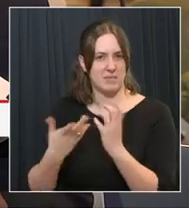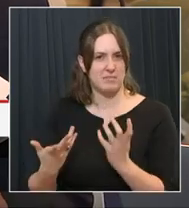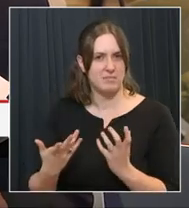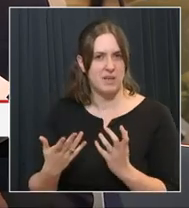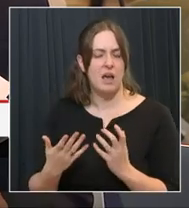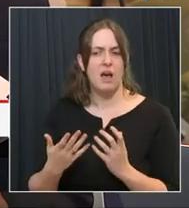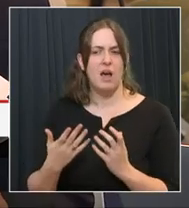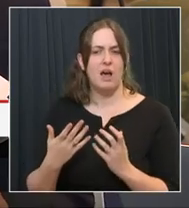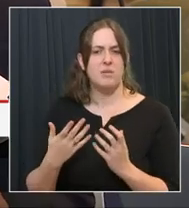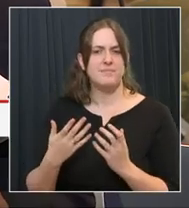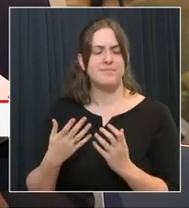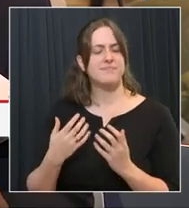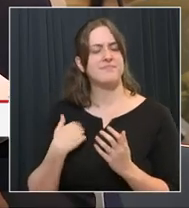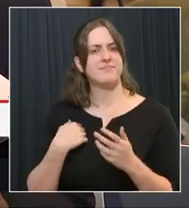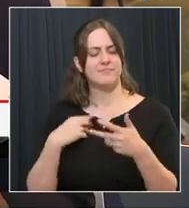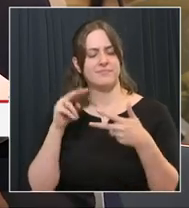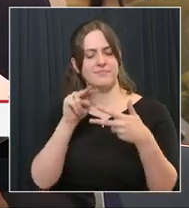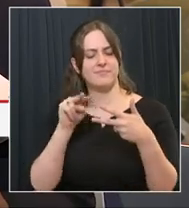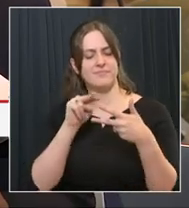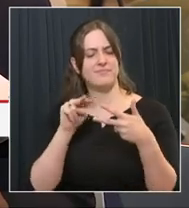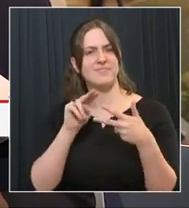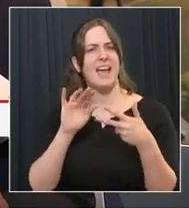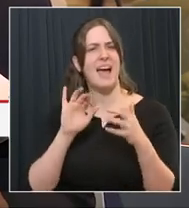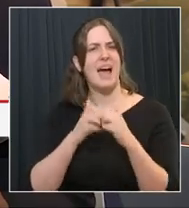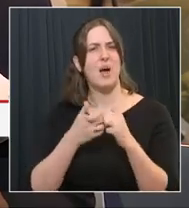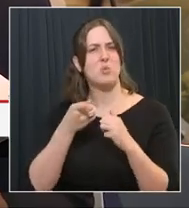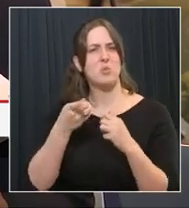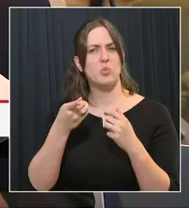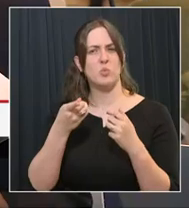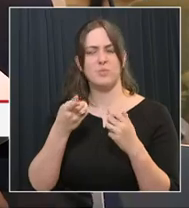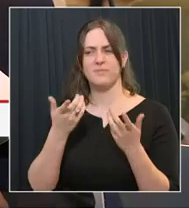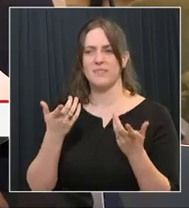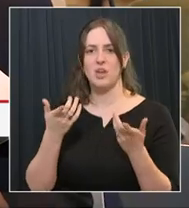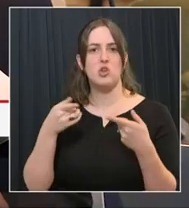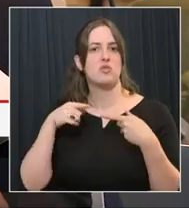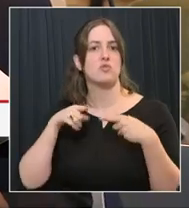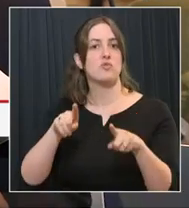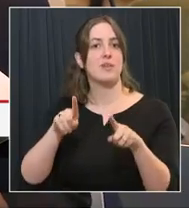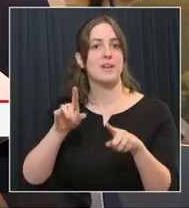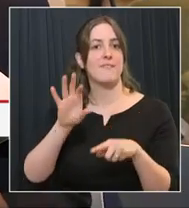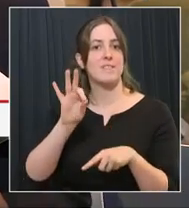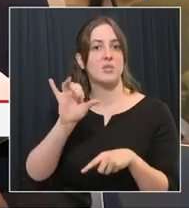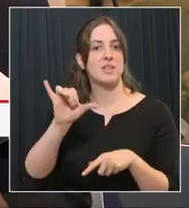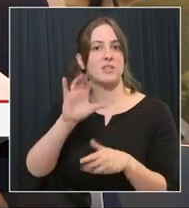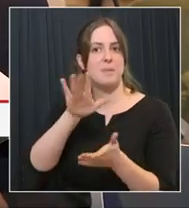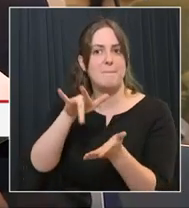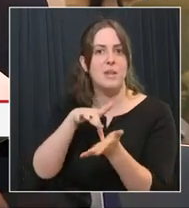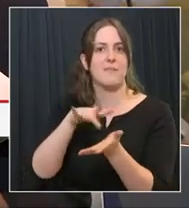you, when you're in the midst of a fiscal year, make a savings in lease payments?